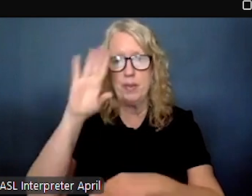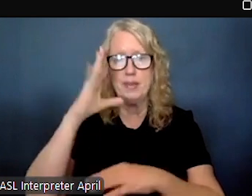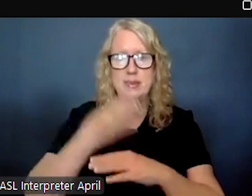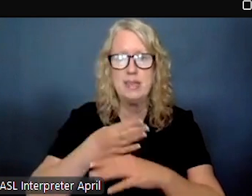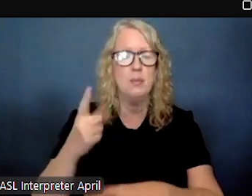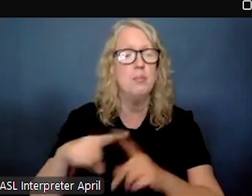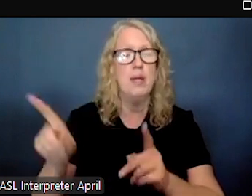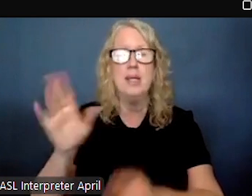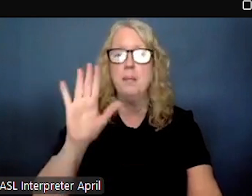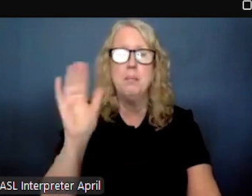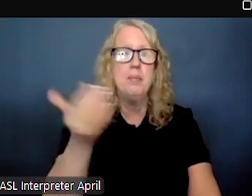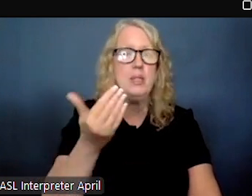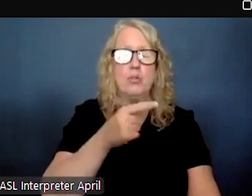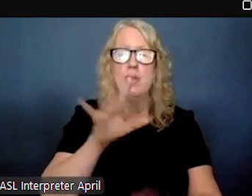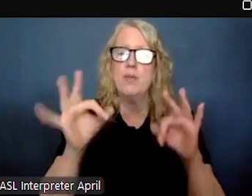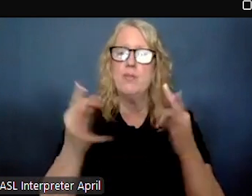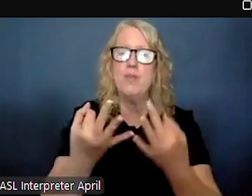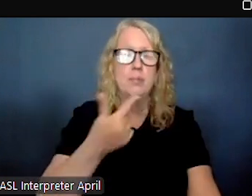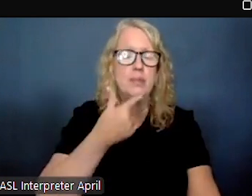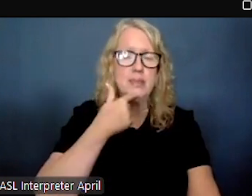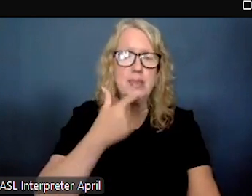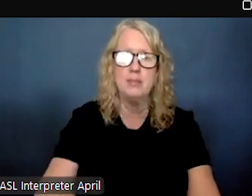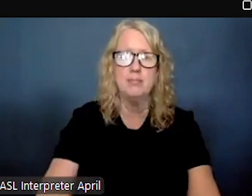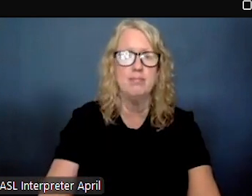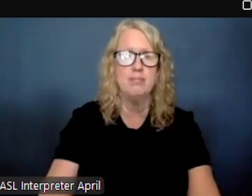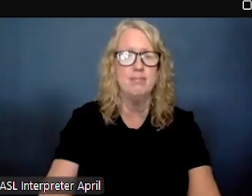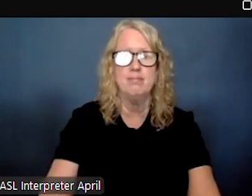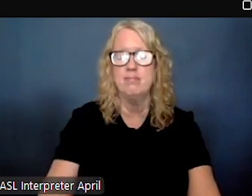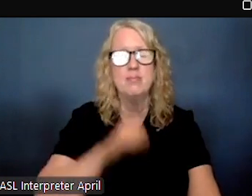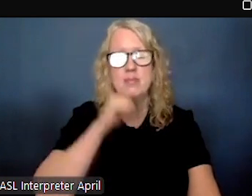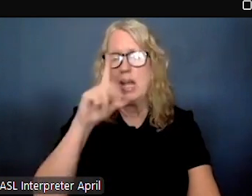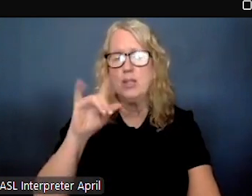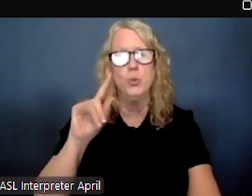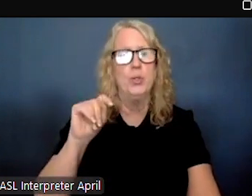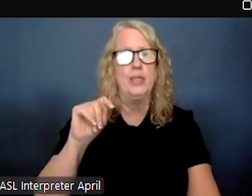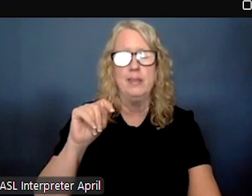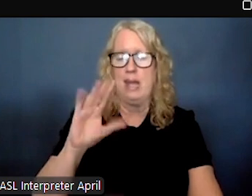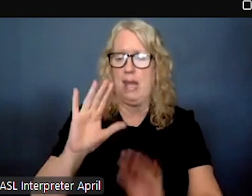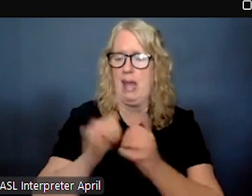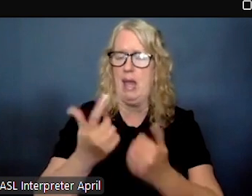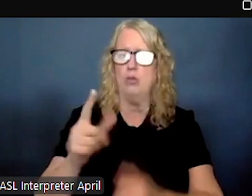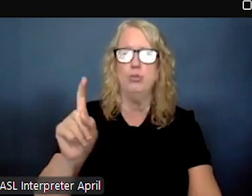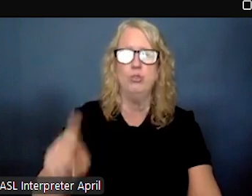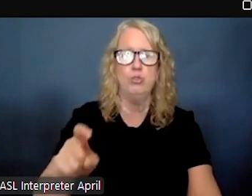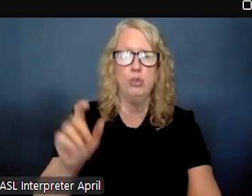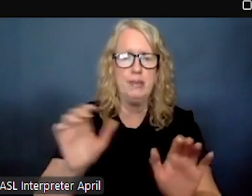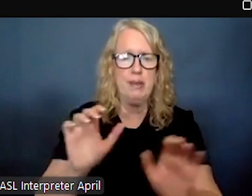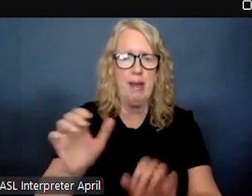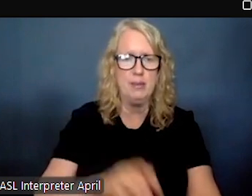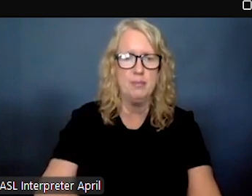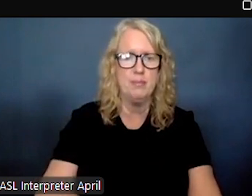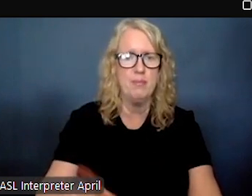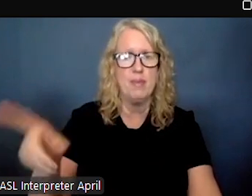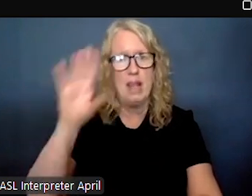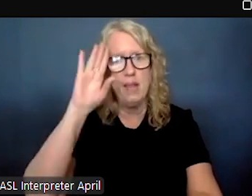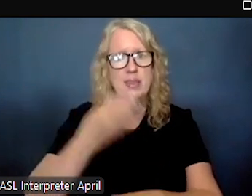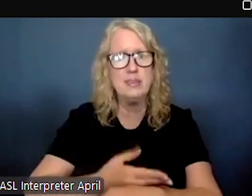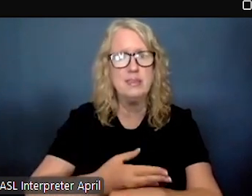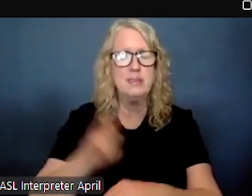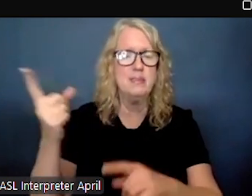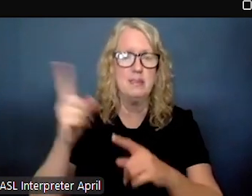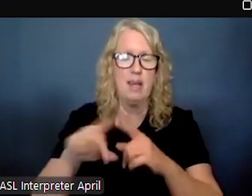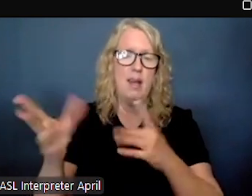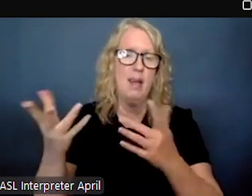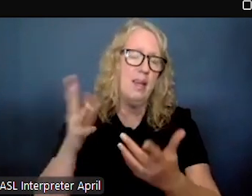it appears, at least the family said, that that wasn't done quite the way it should have been. And the son died